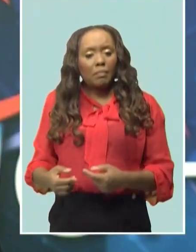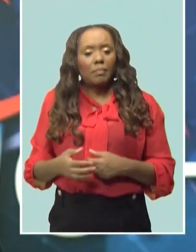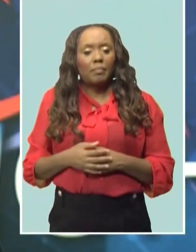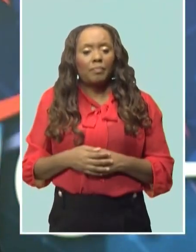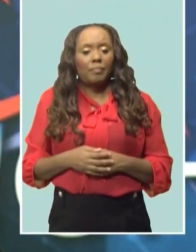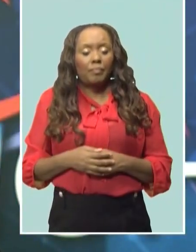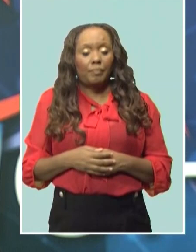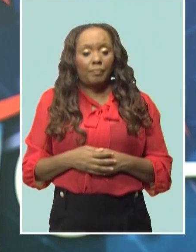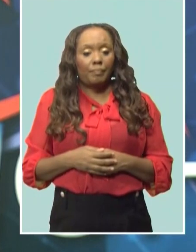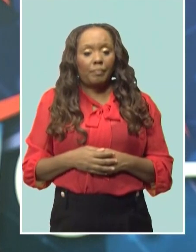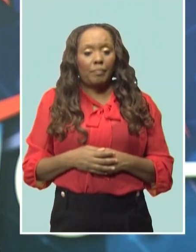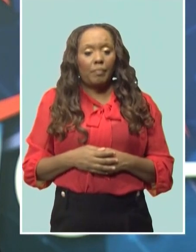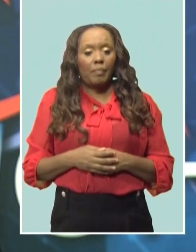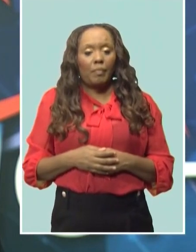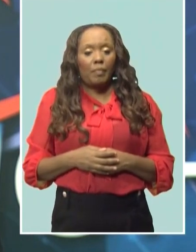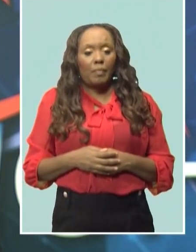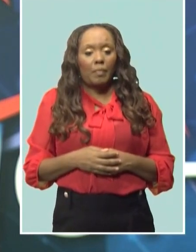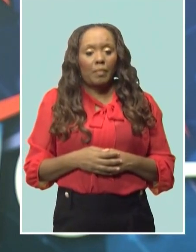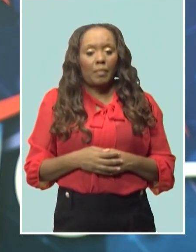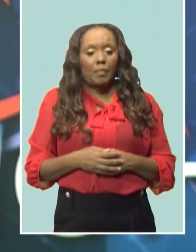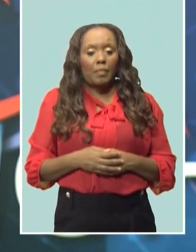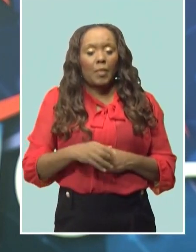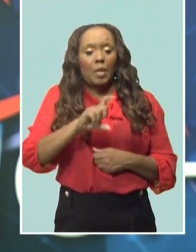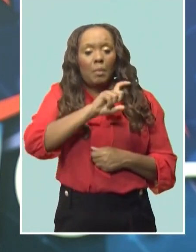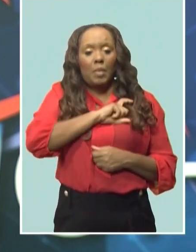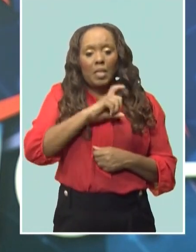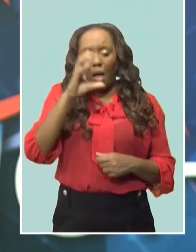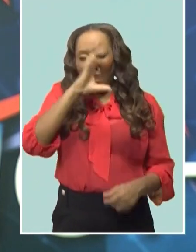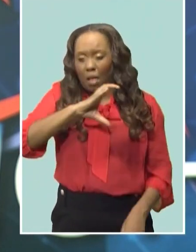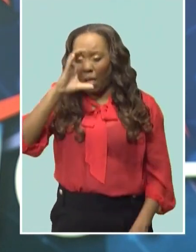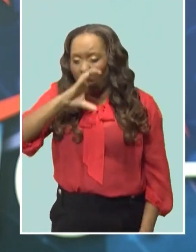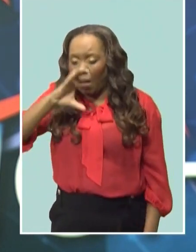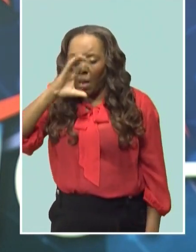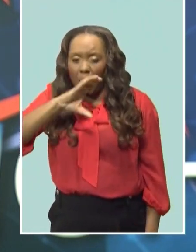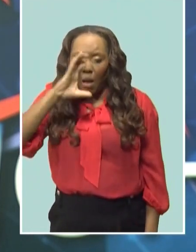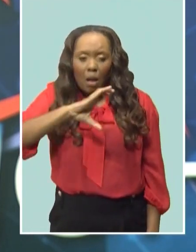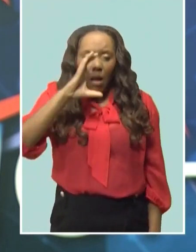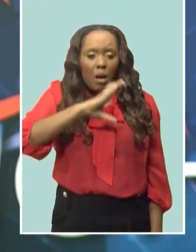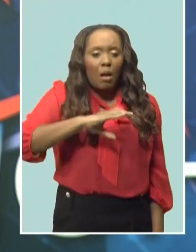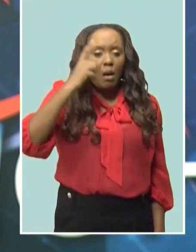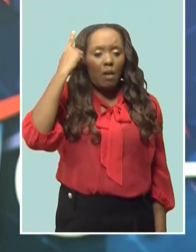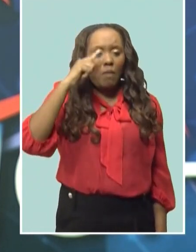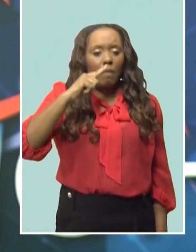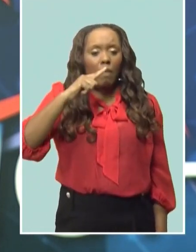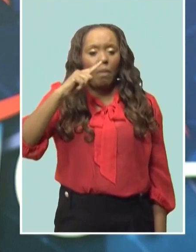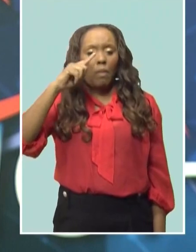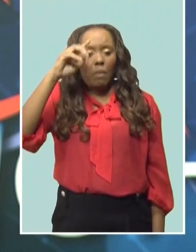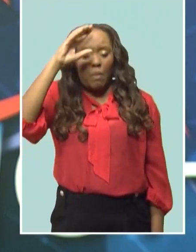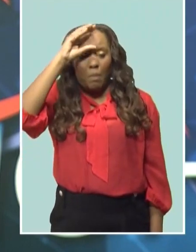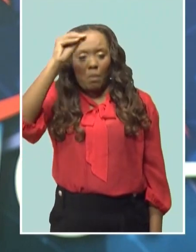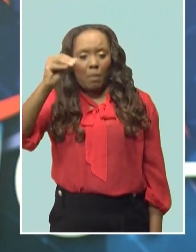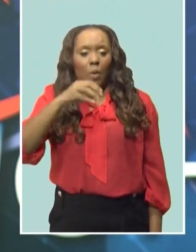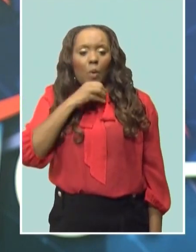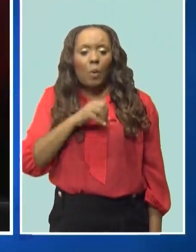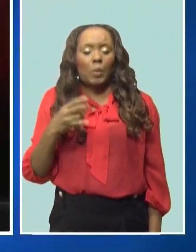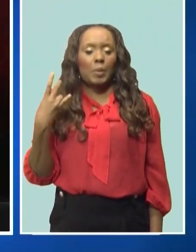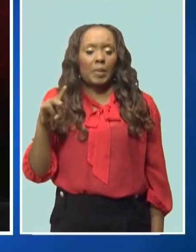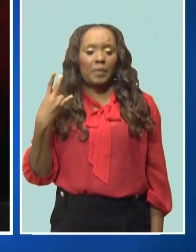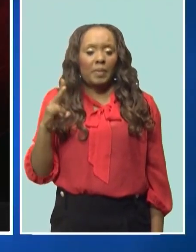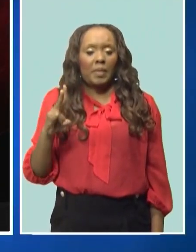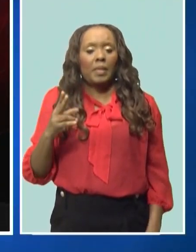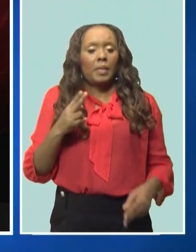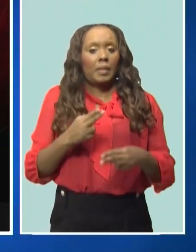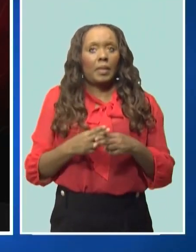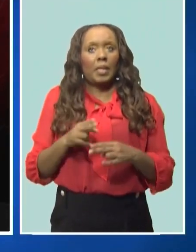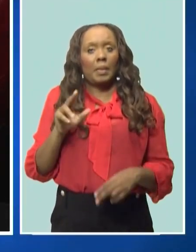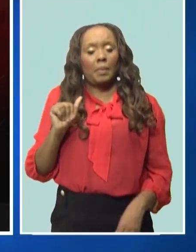A search is on for a wanted teenager who police have described as armed and dangerous. 17-year-old